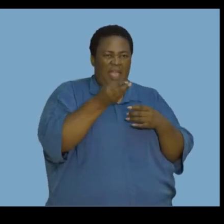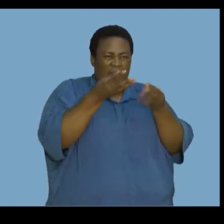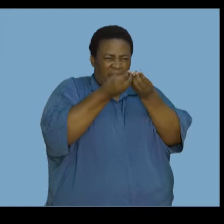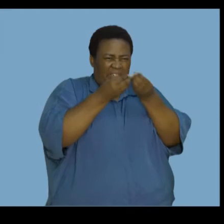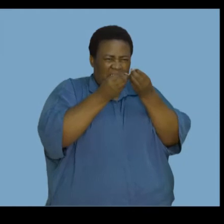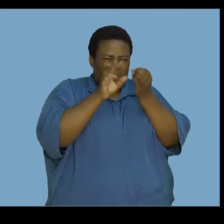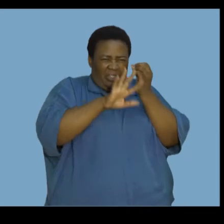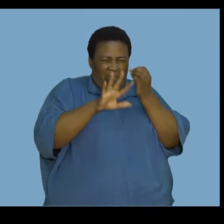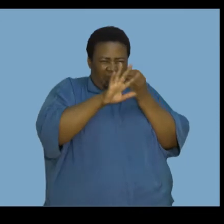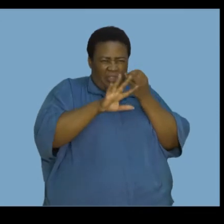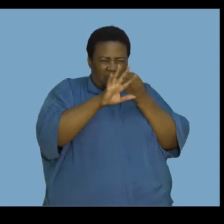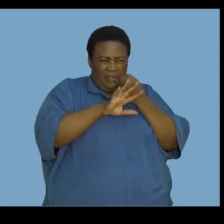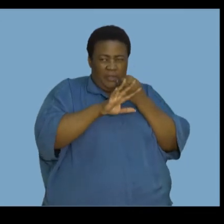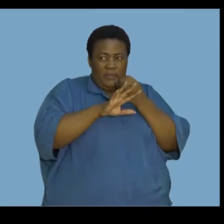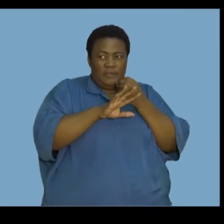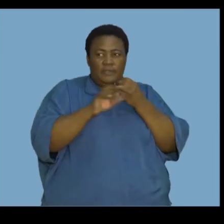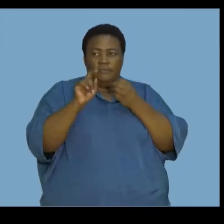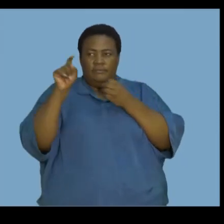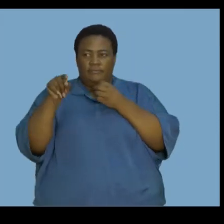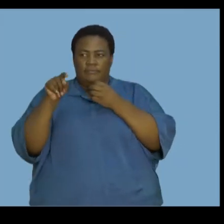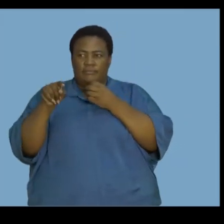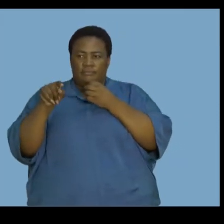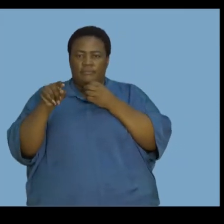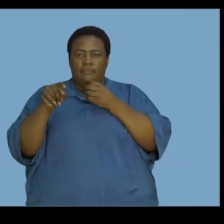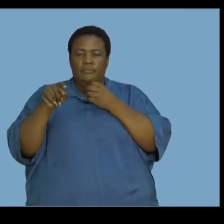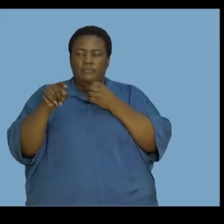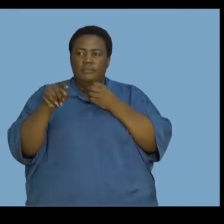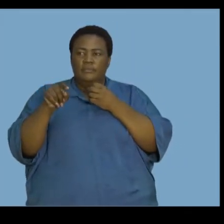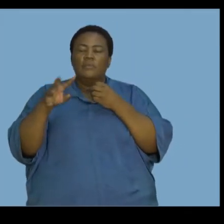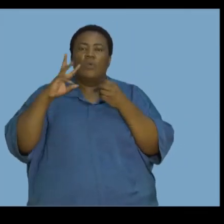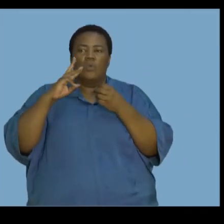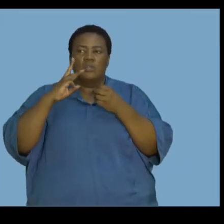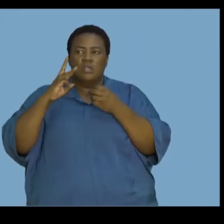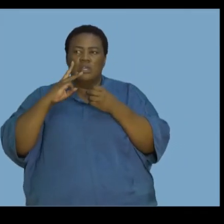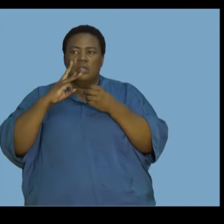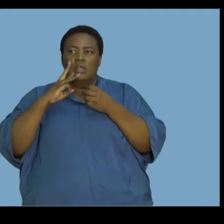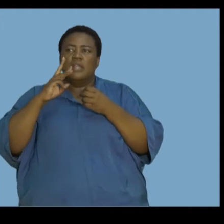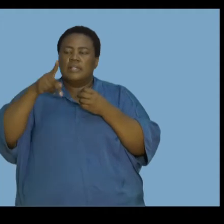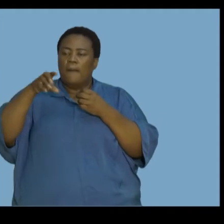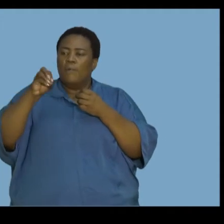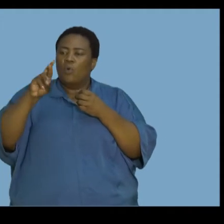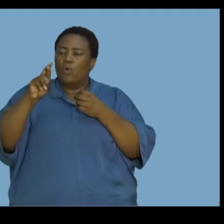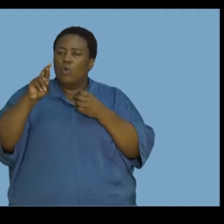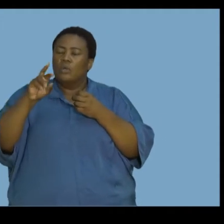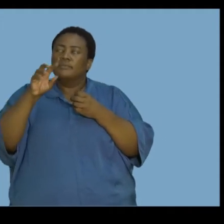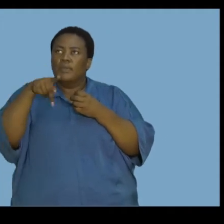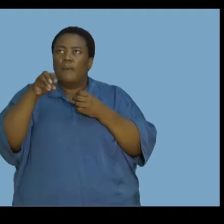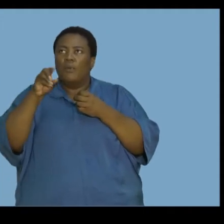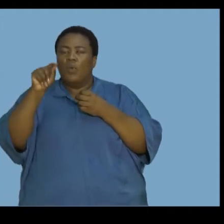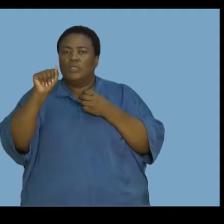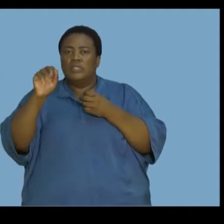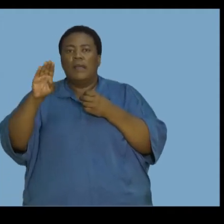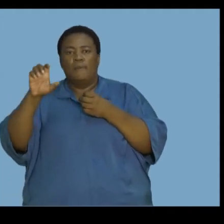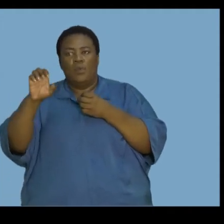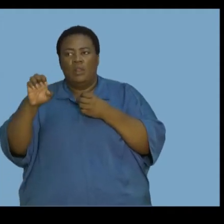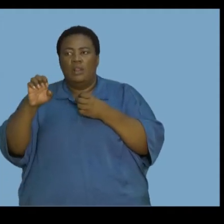suspended particles in it, so that's turbidity. And here this is more water that is potable.